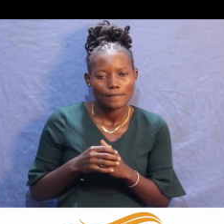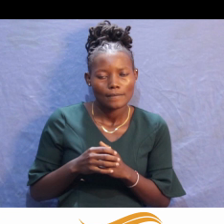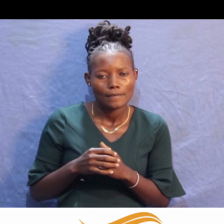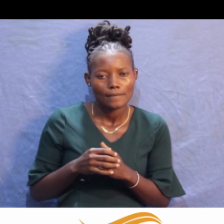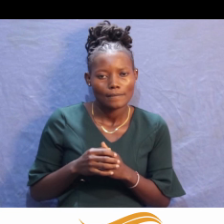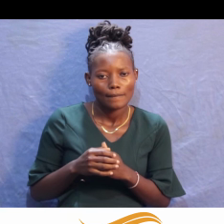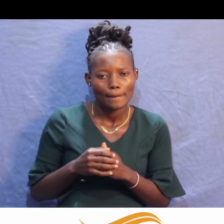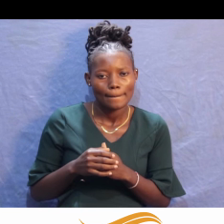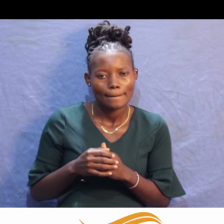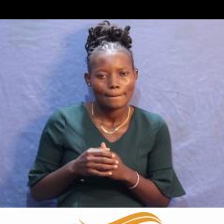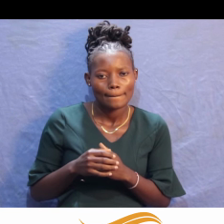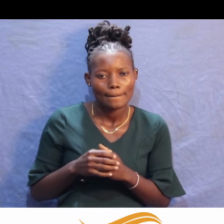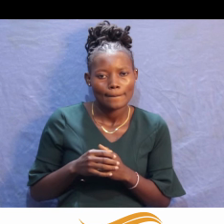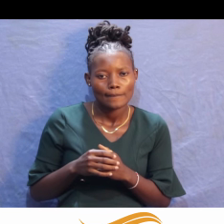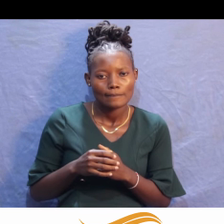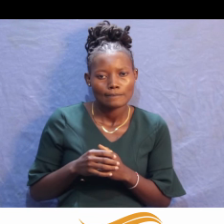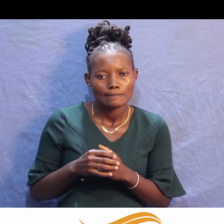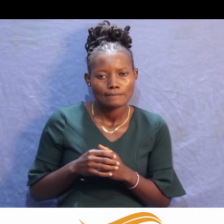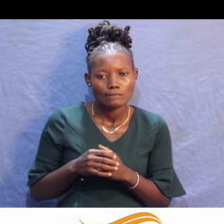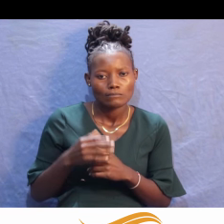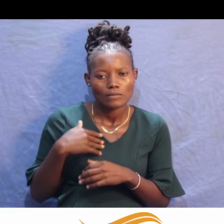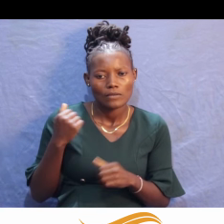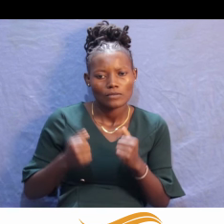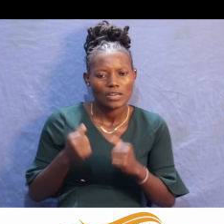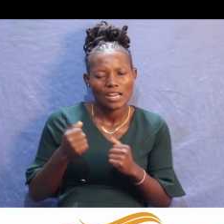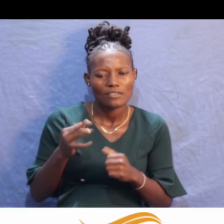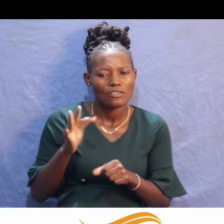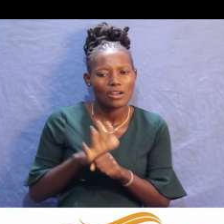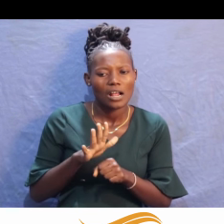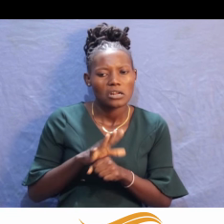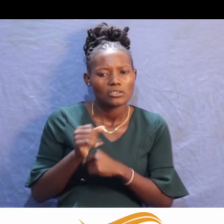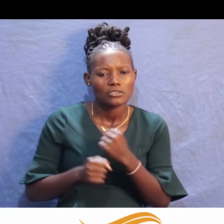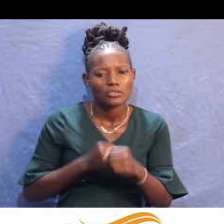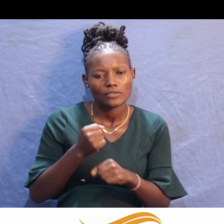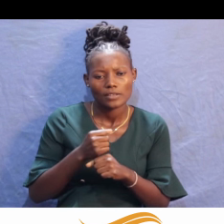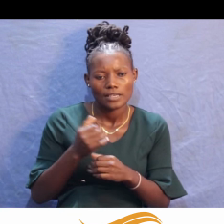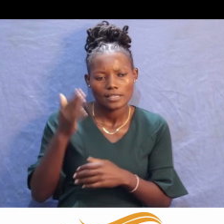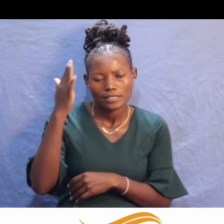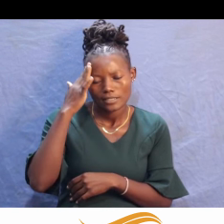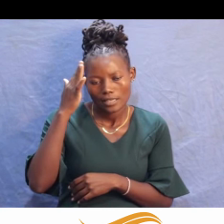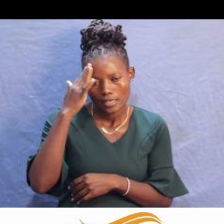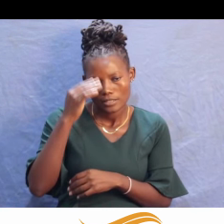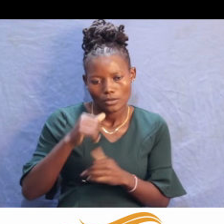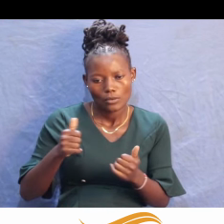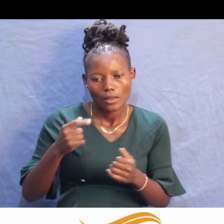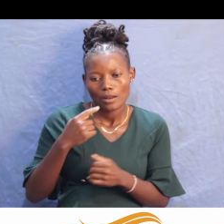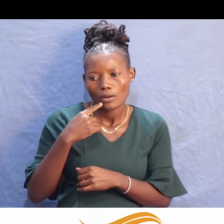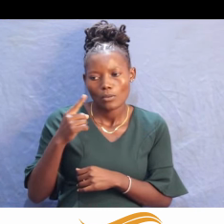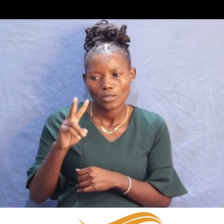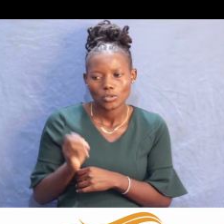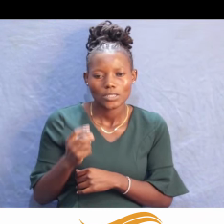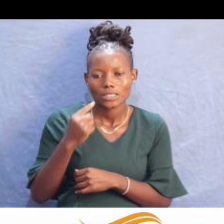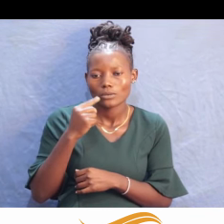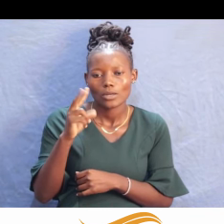running. And I've run for so many years, I don't look at it anymore because I know I get about 120,